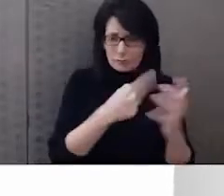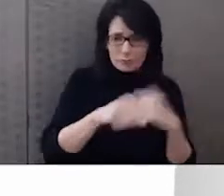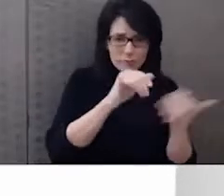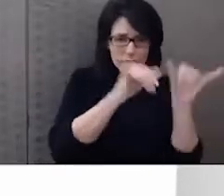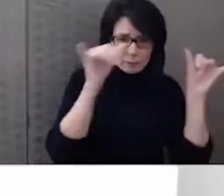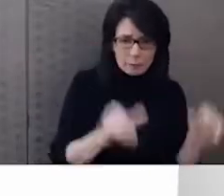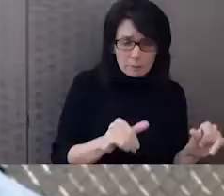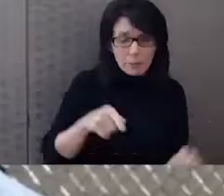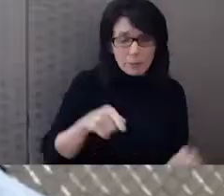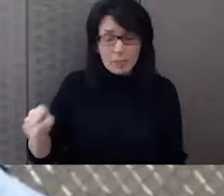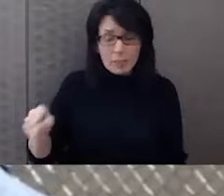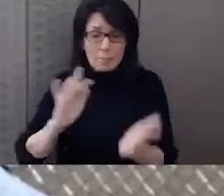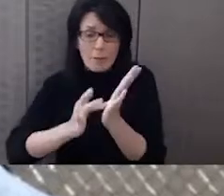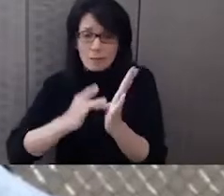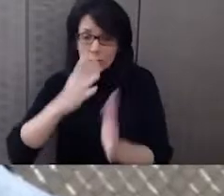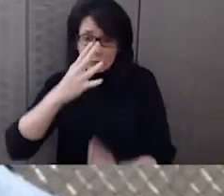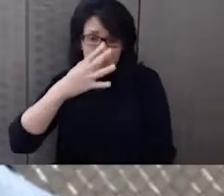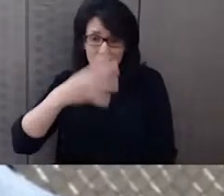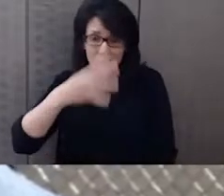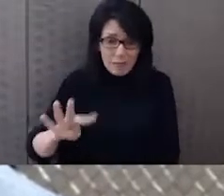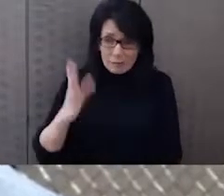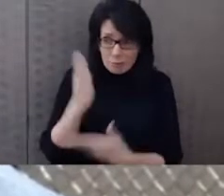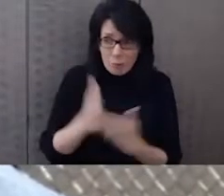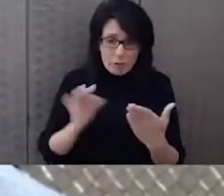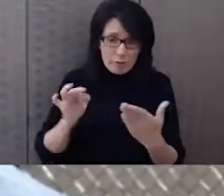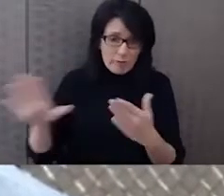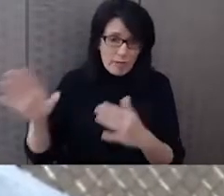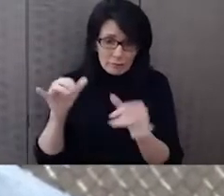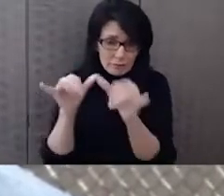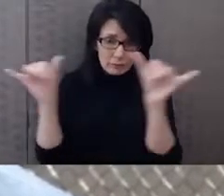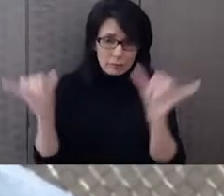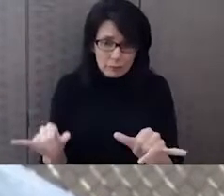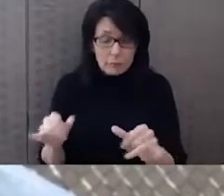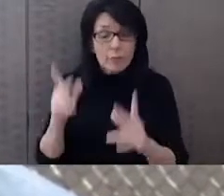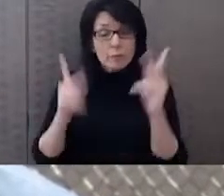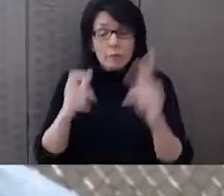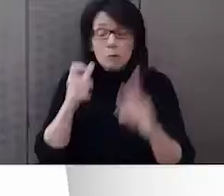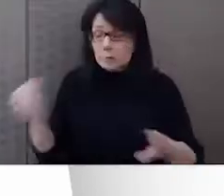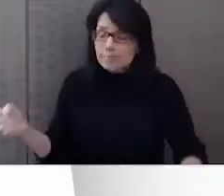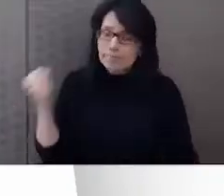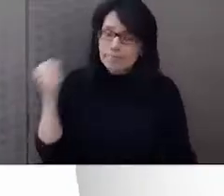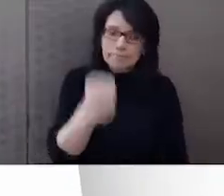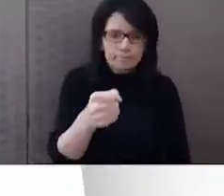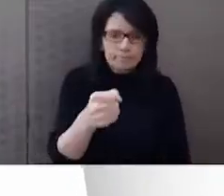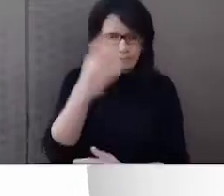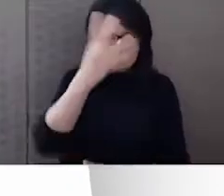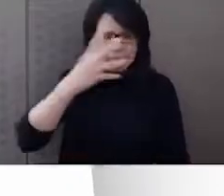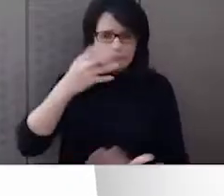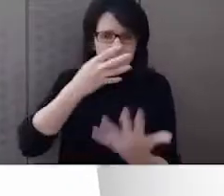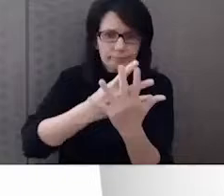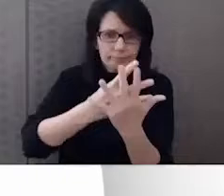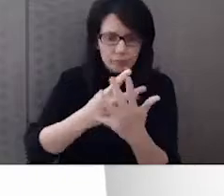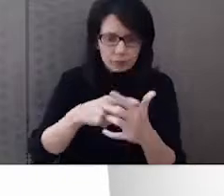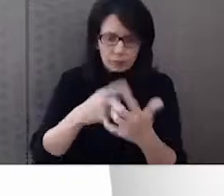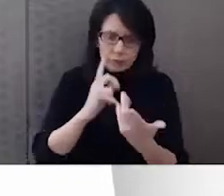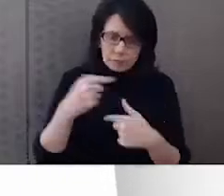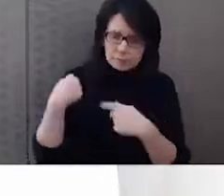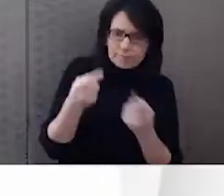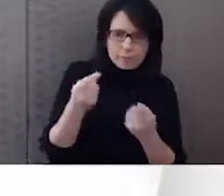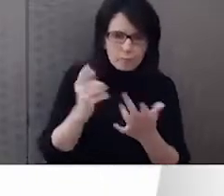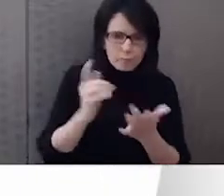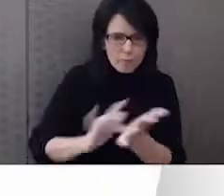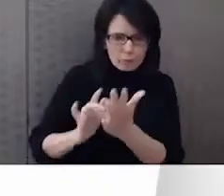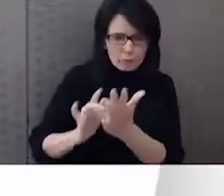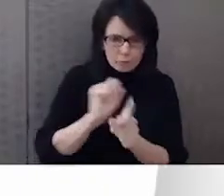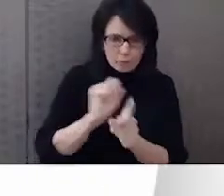of the system. People who go in having chronic medical conditions come out much sicker, and people who go in